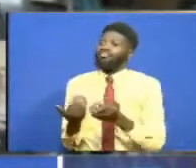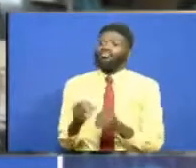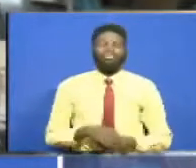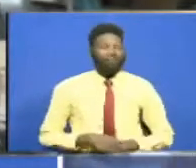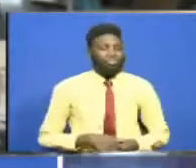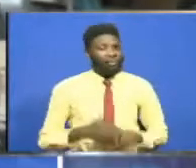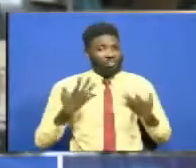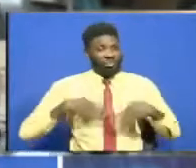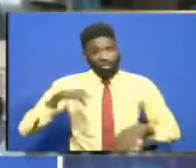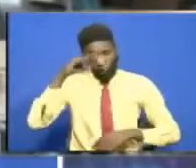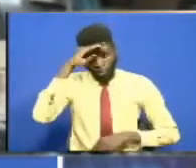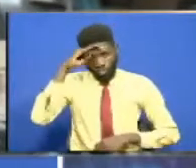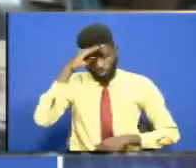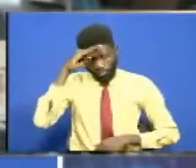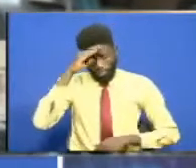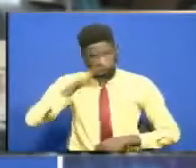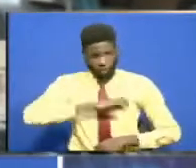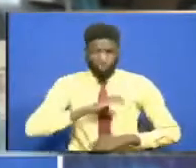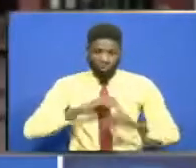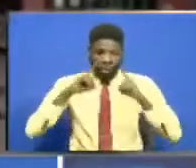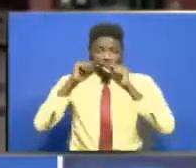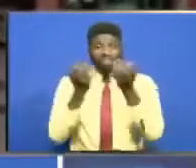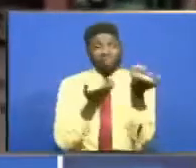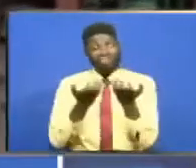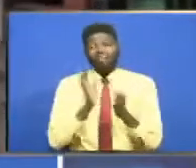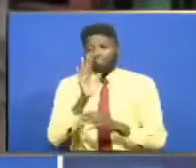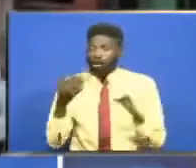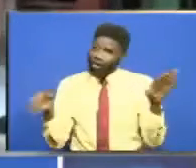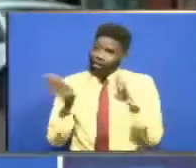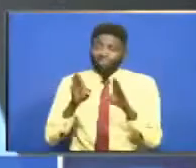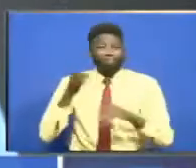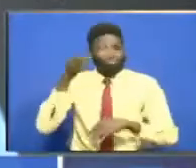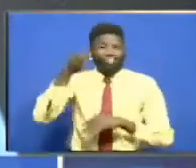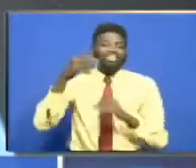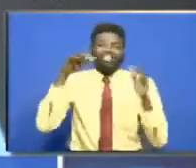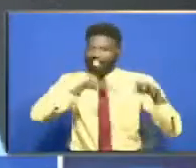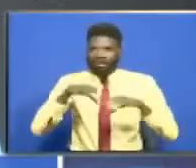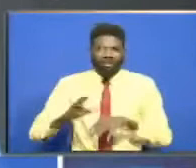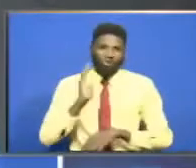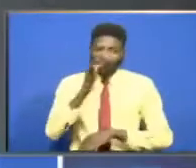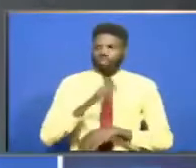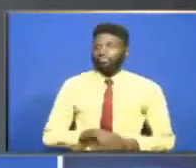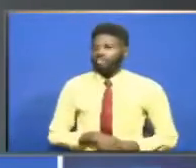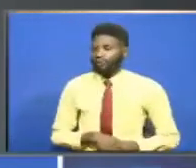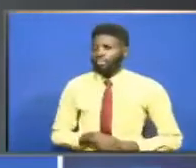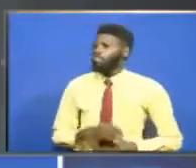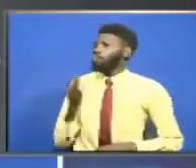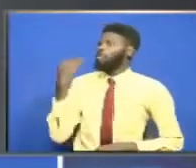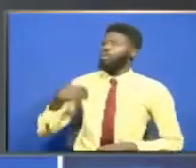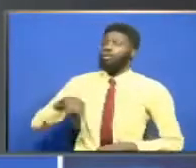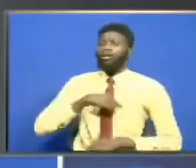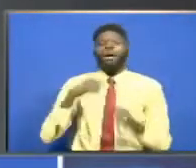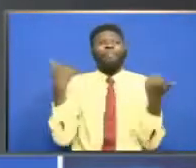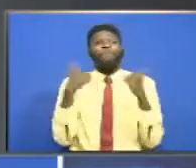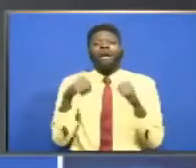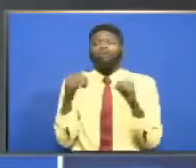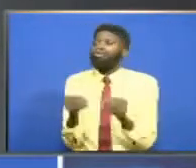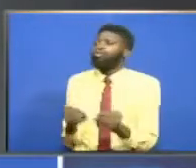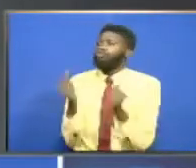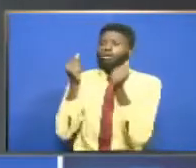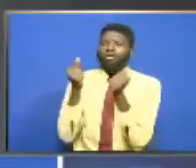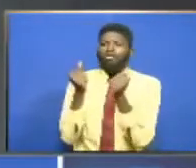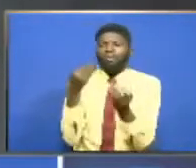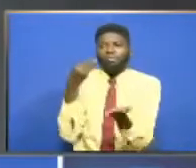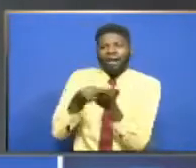operators lamented closure of their businesses spells doom for their future. So we had not cleared the